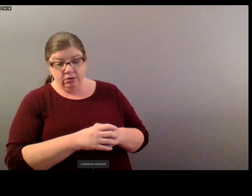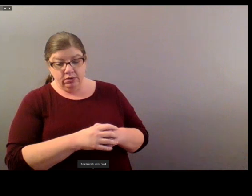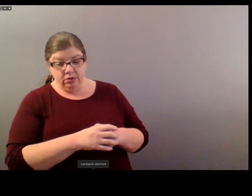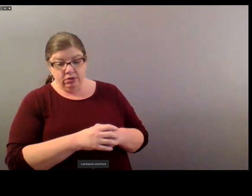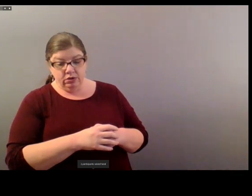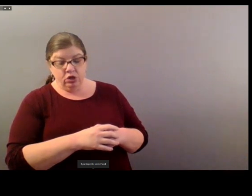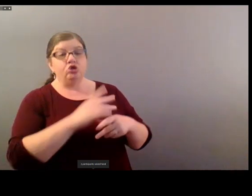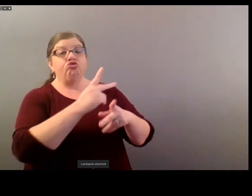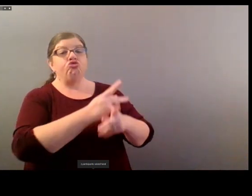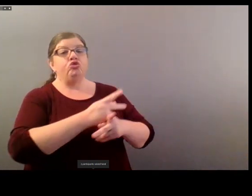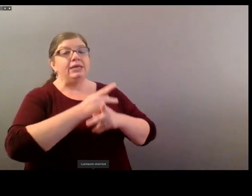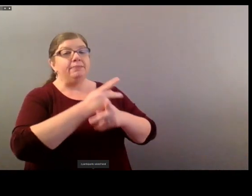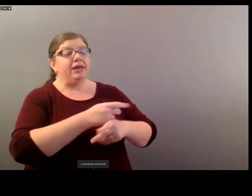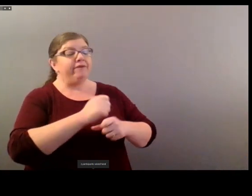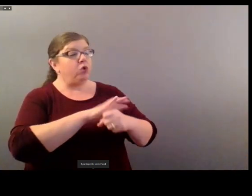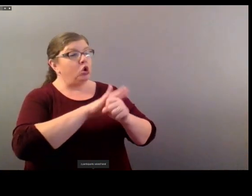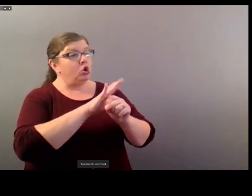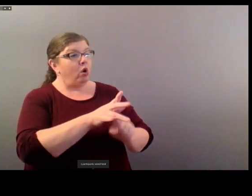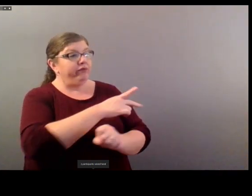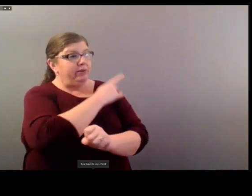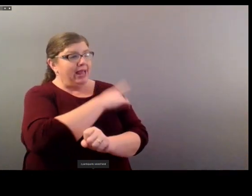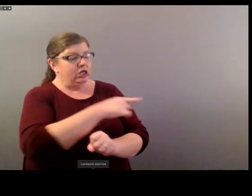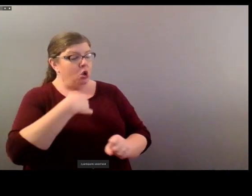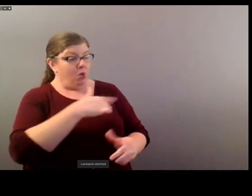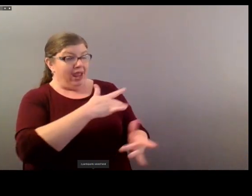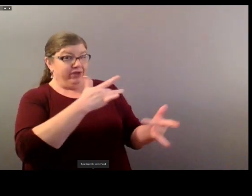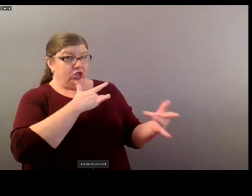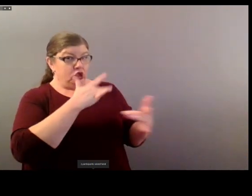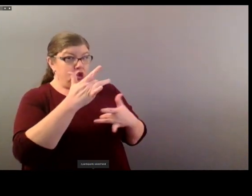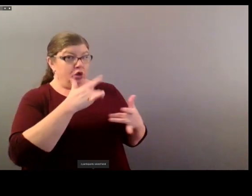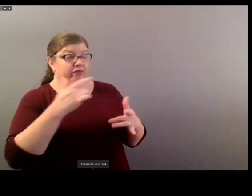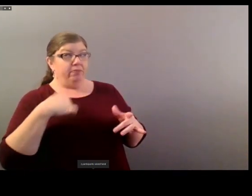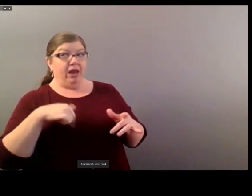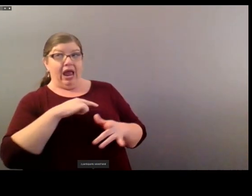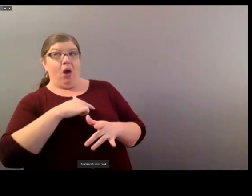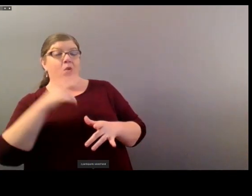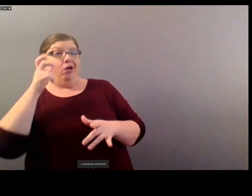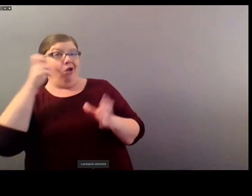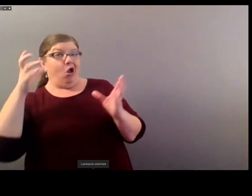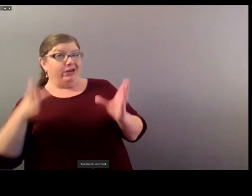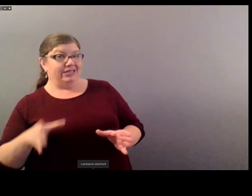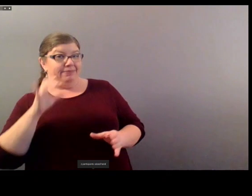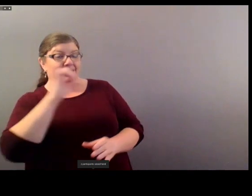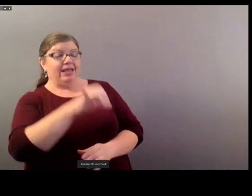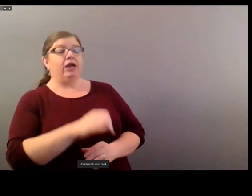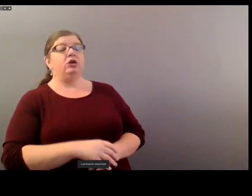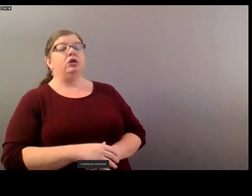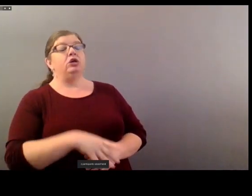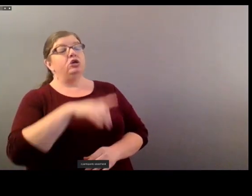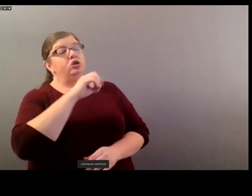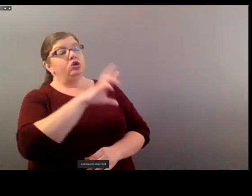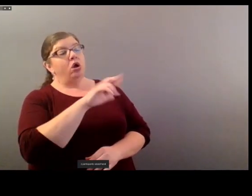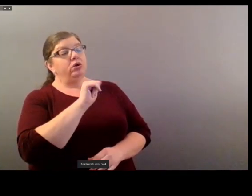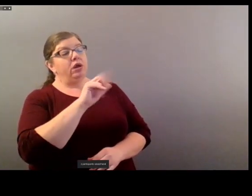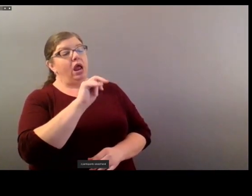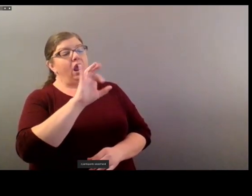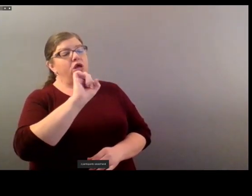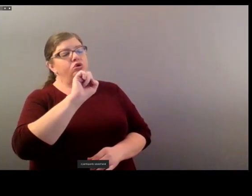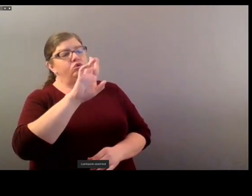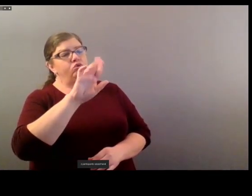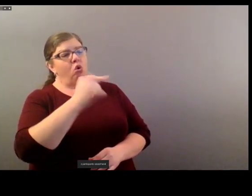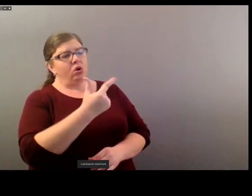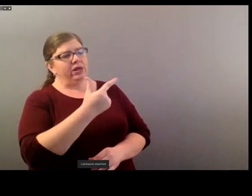patients because we still have a concern from our audience about this. Dr. Ansor, can you tell us what